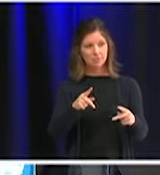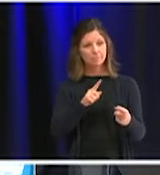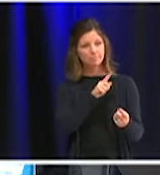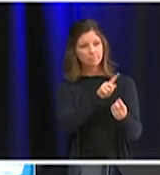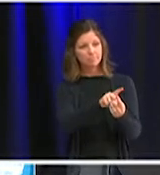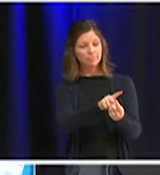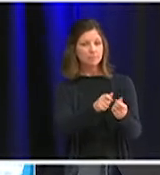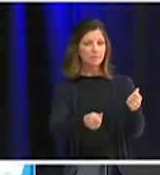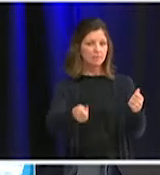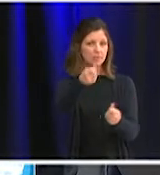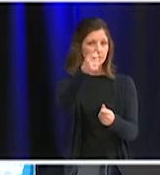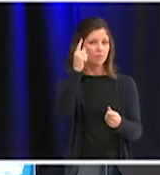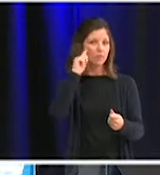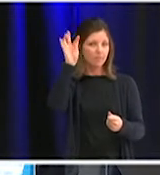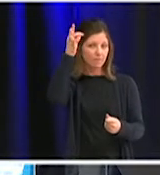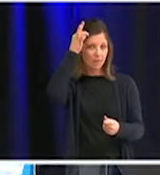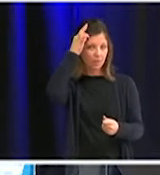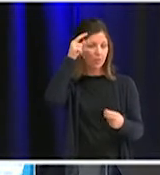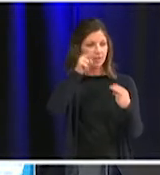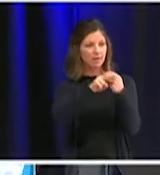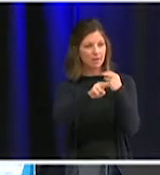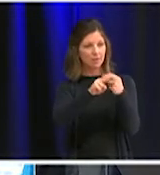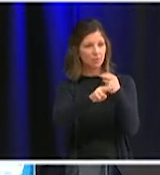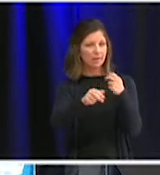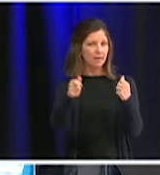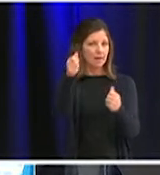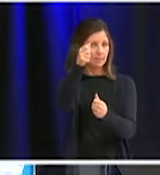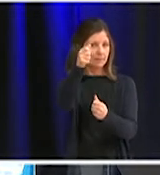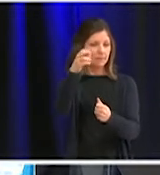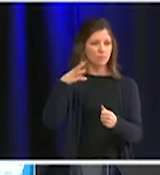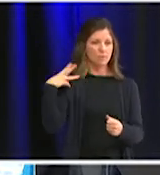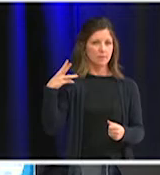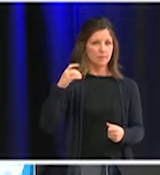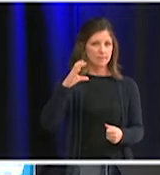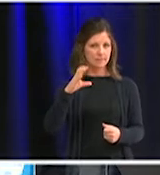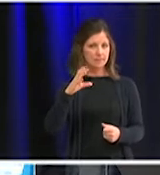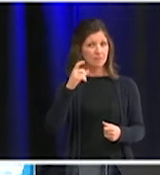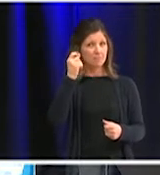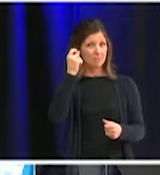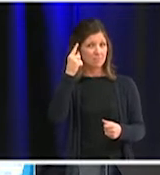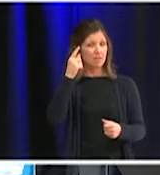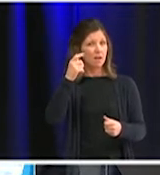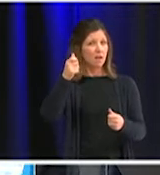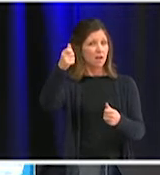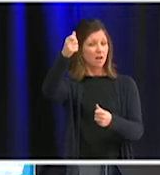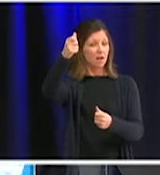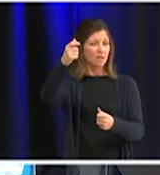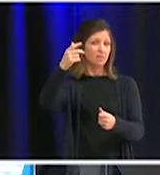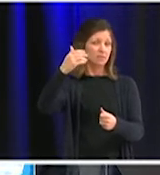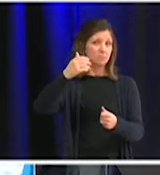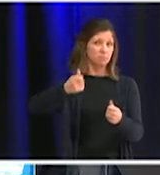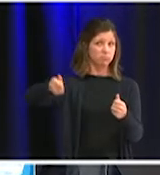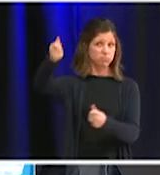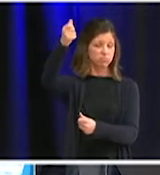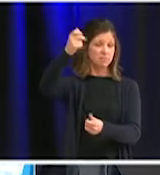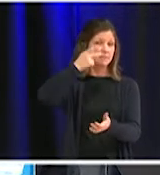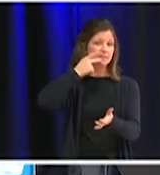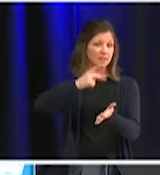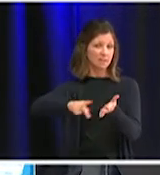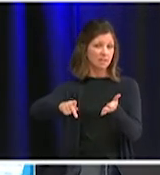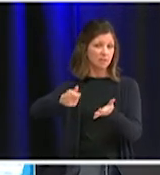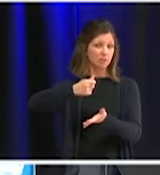Highway Administration in D.C., and this is like the second in command after our Secretary of